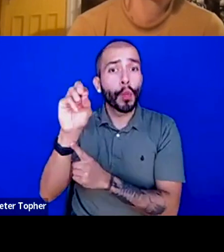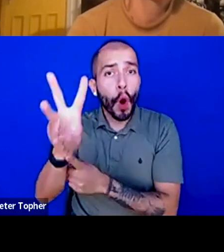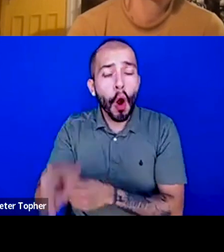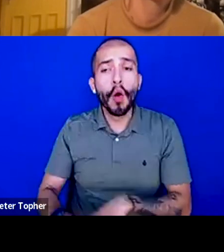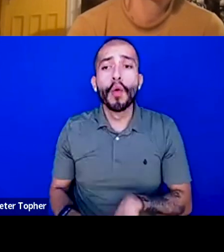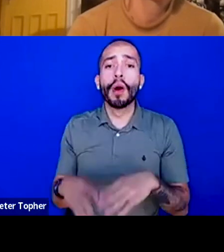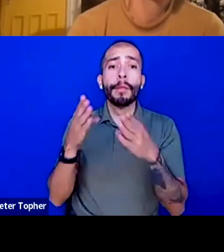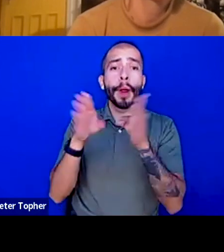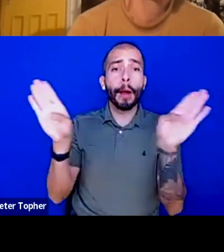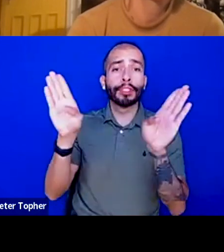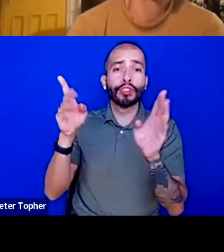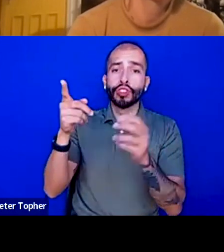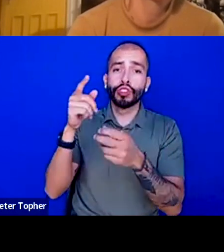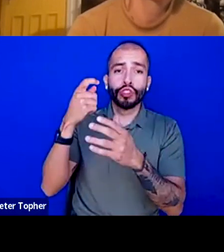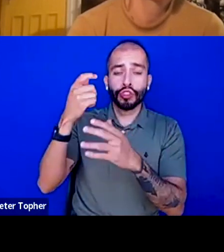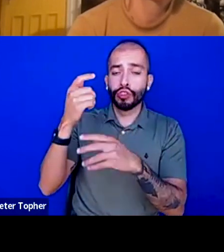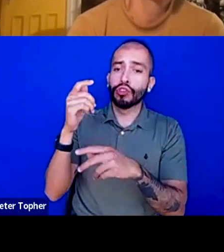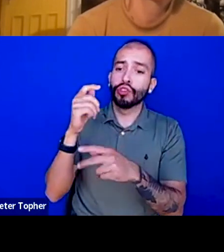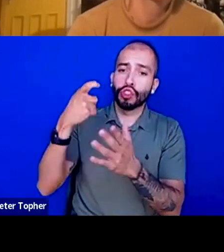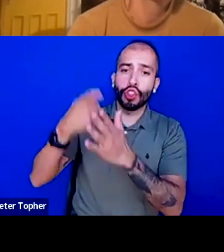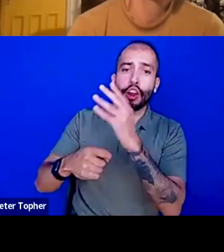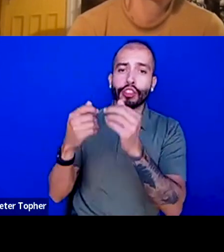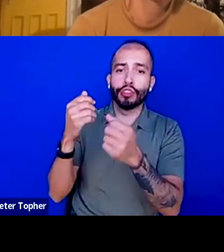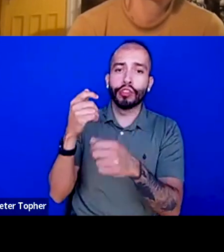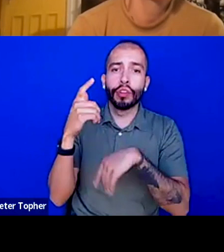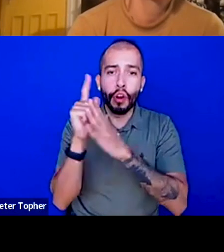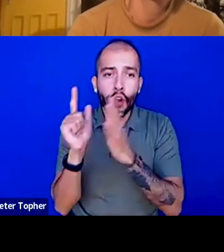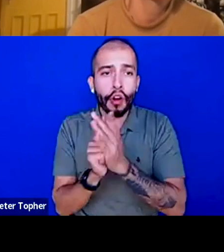unsightly beggar ordinances,